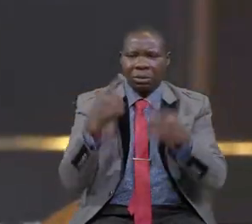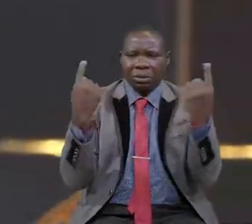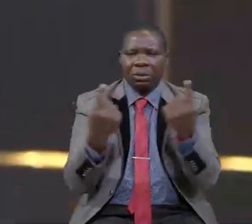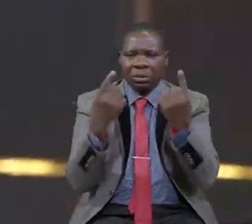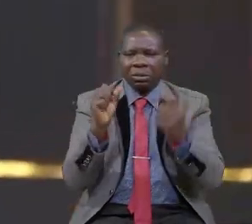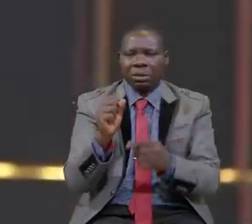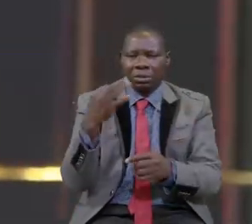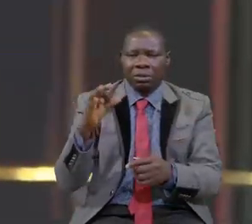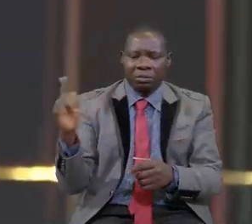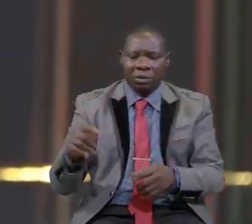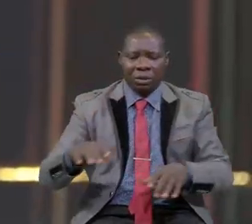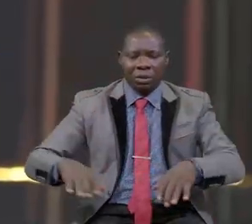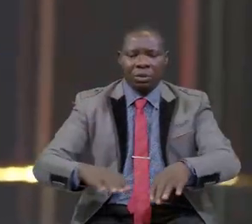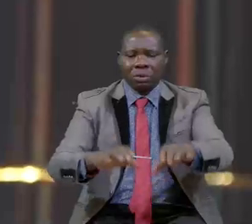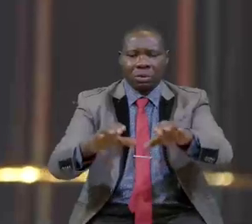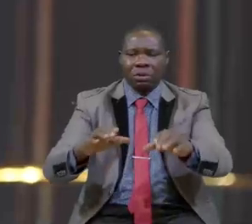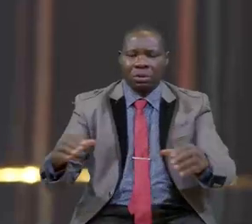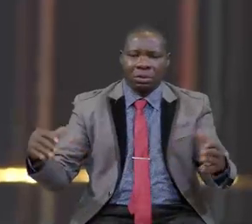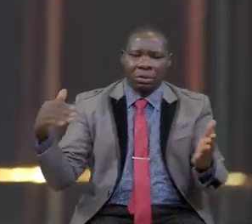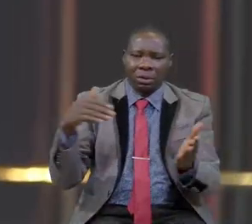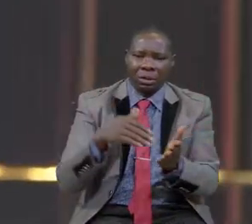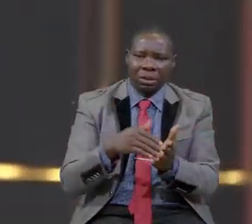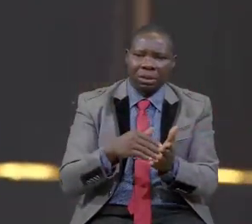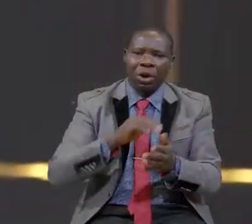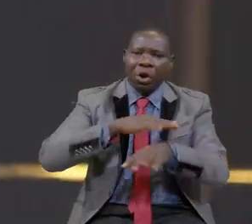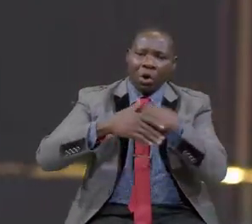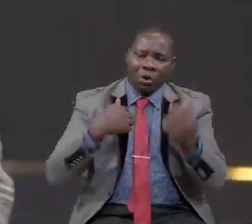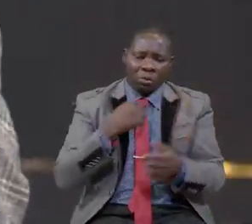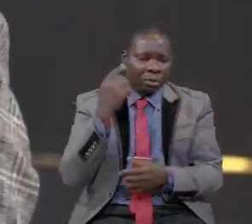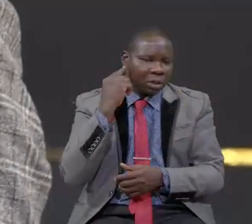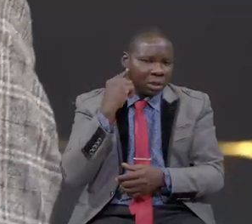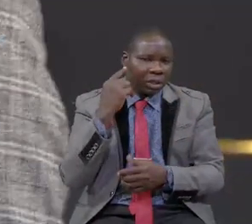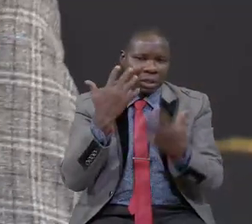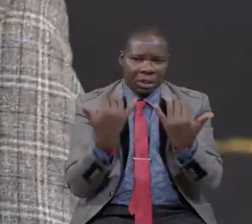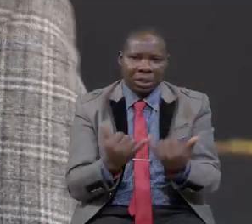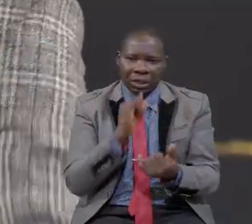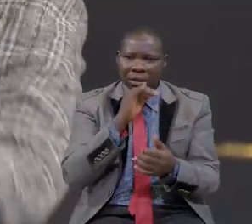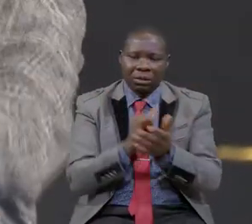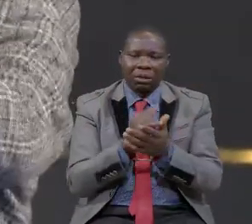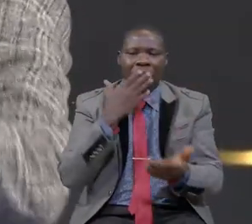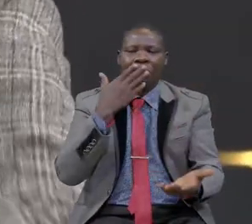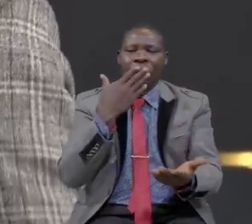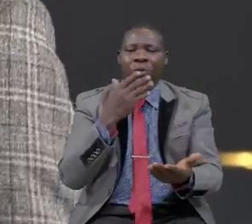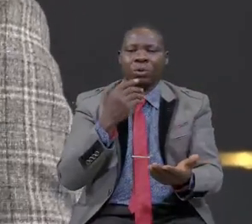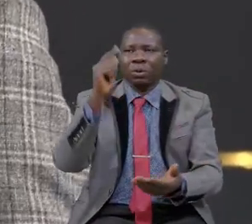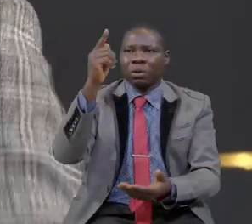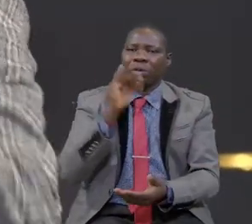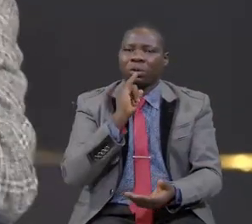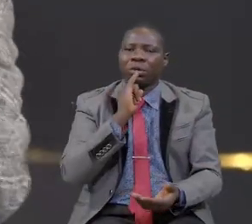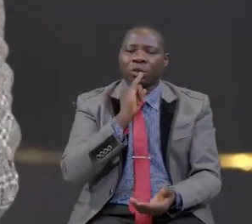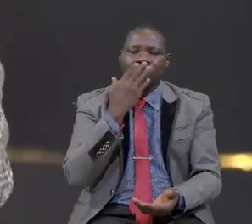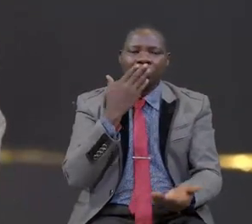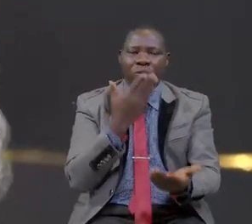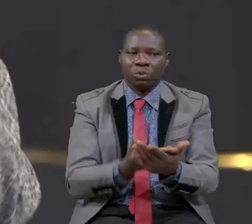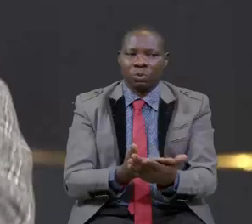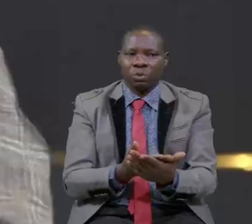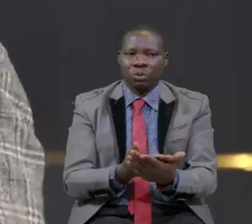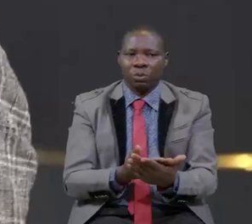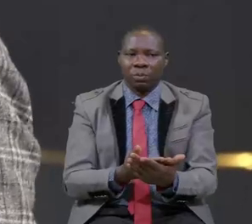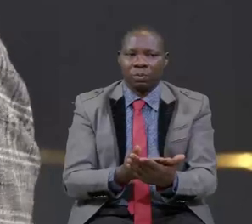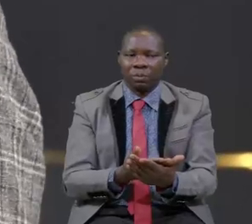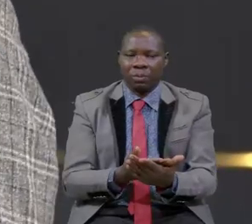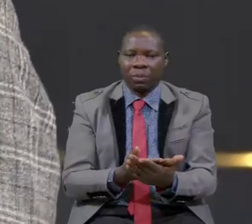congregations anymore. All we hear now, God is good. It's always been good. But even in his